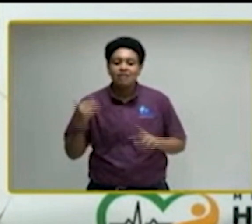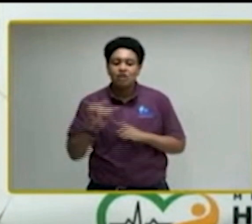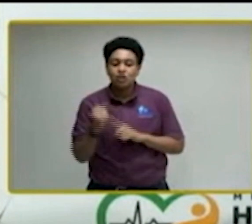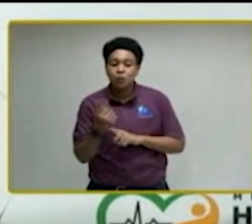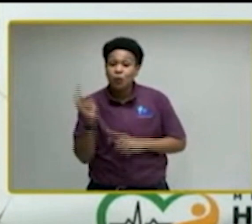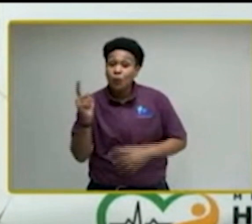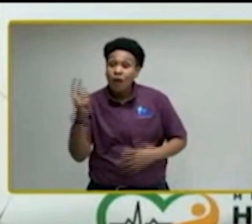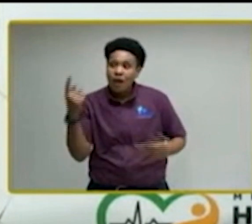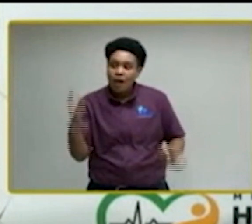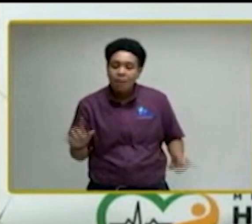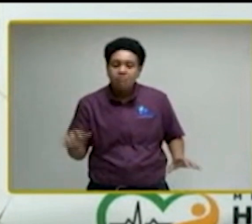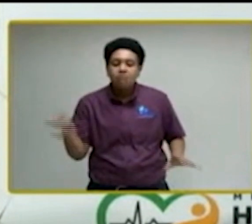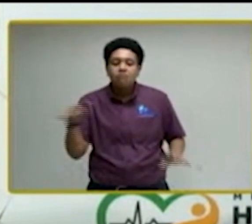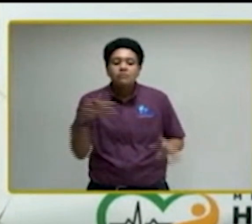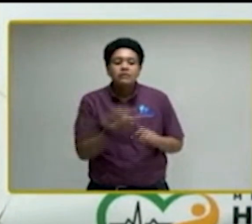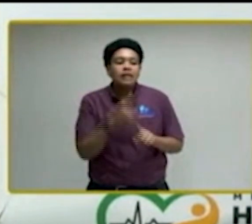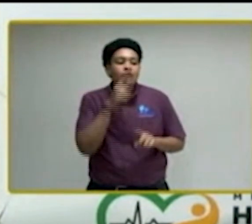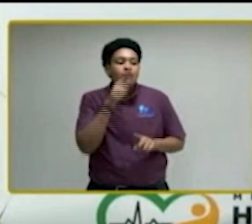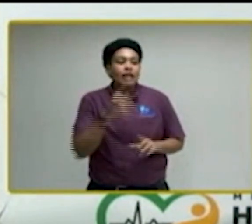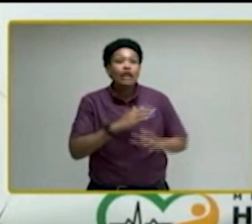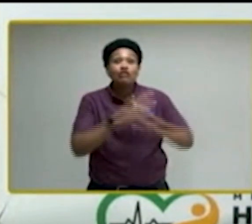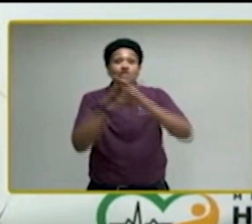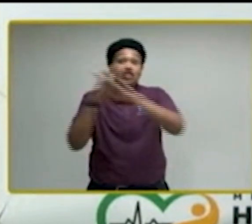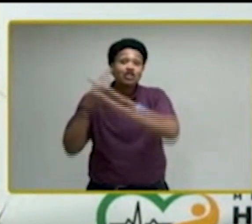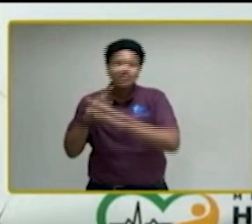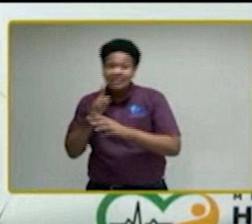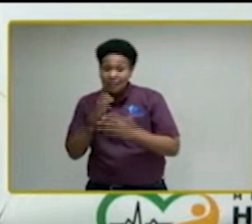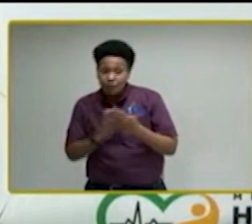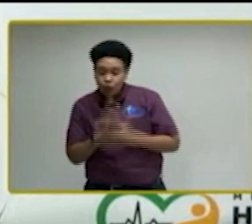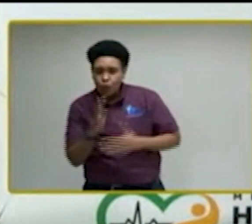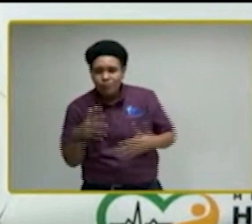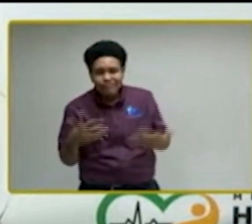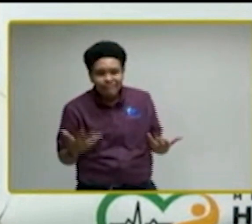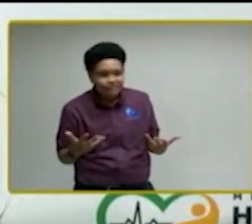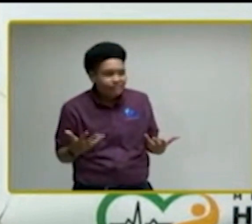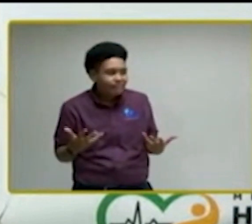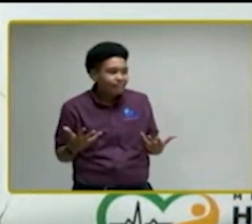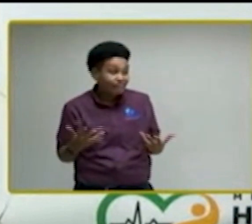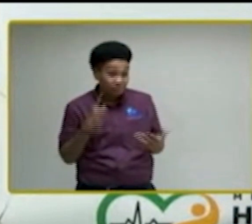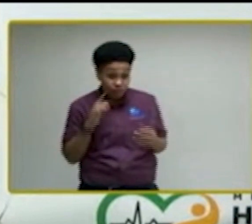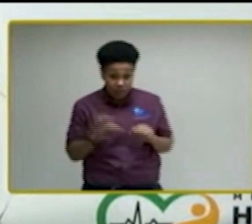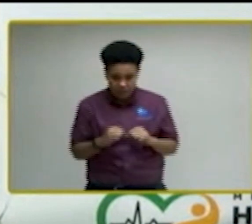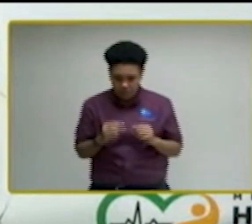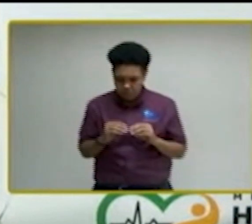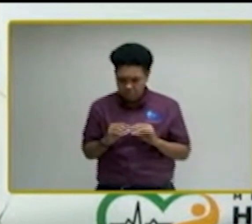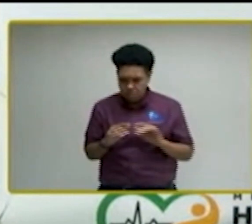where they are so restricted by virtue of an outbreak